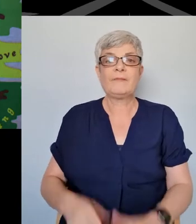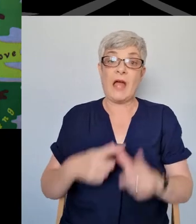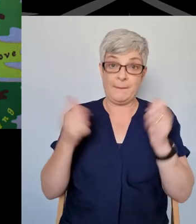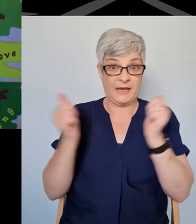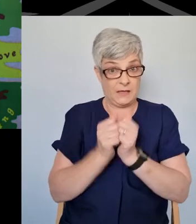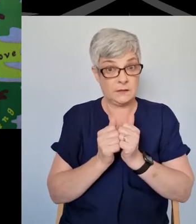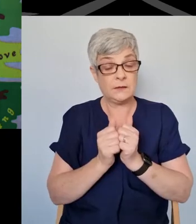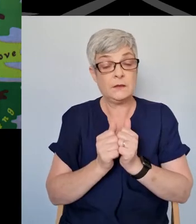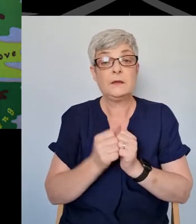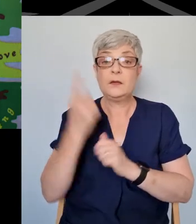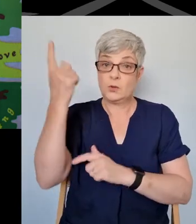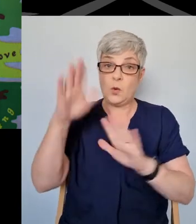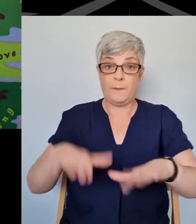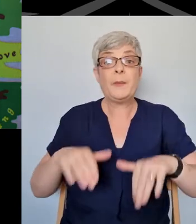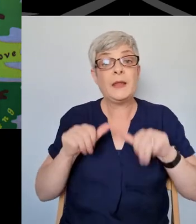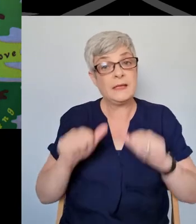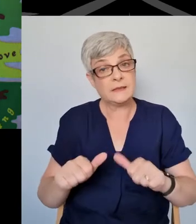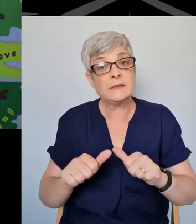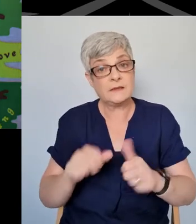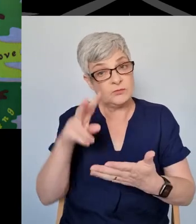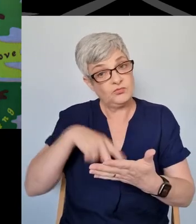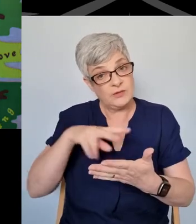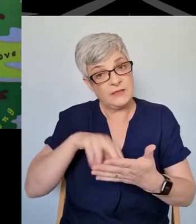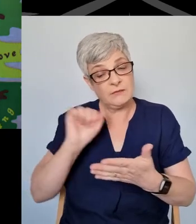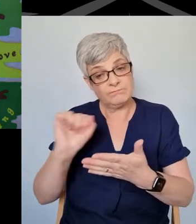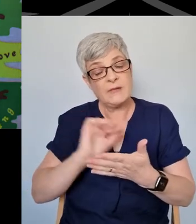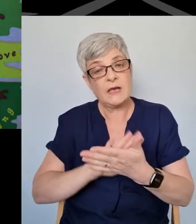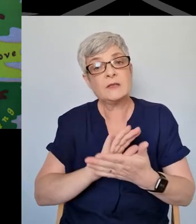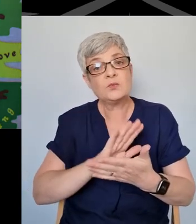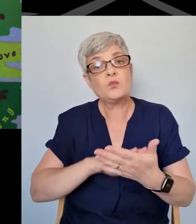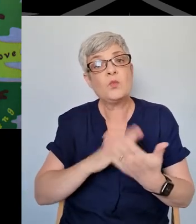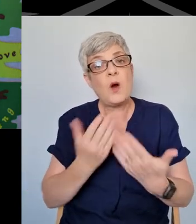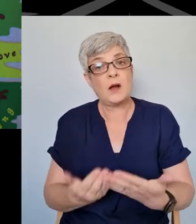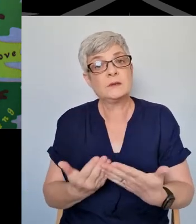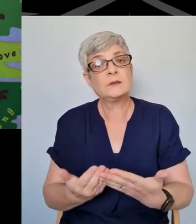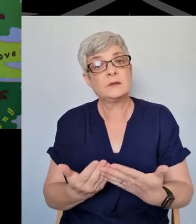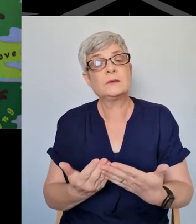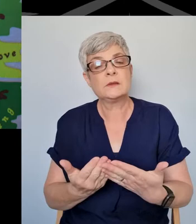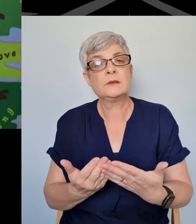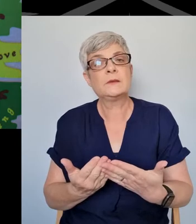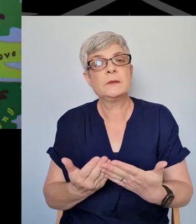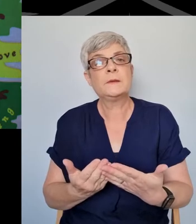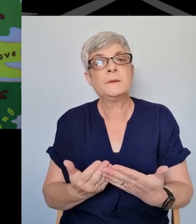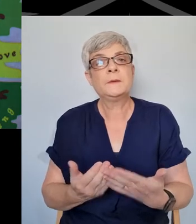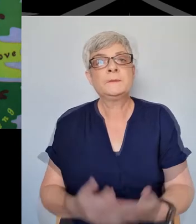Amen, and may God bless the reading of his word to us.